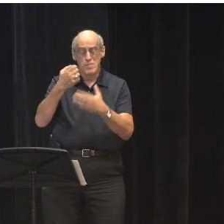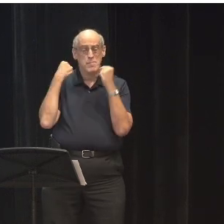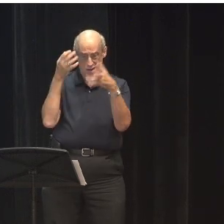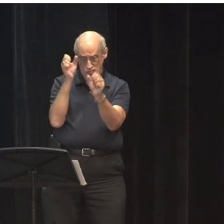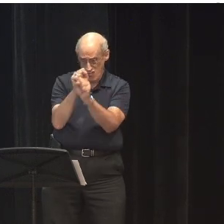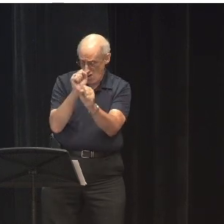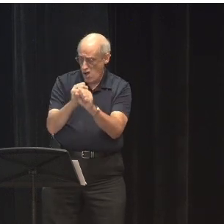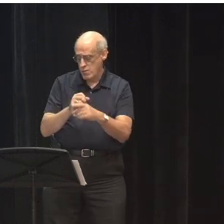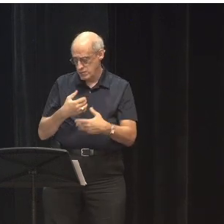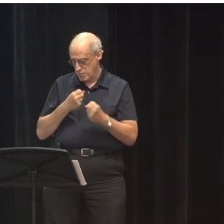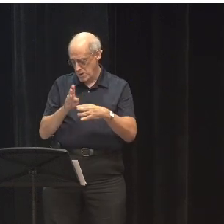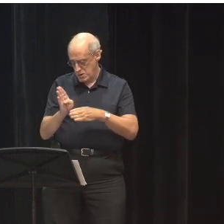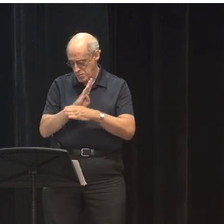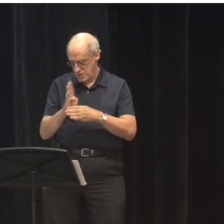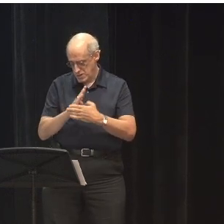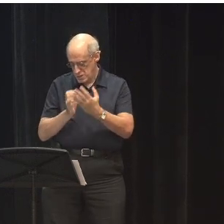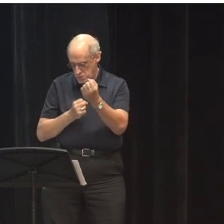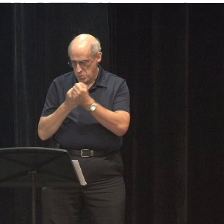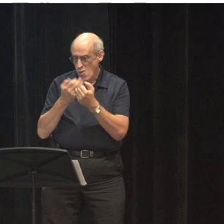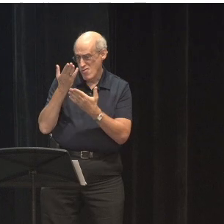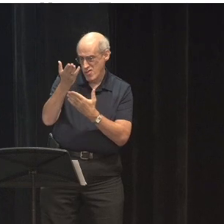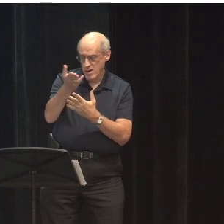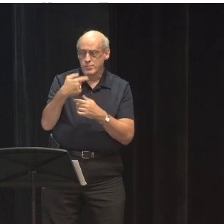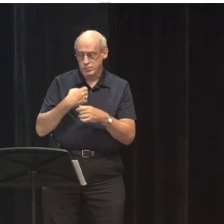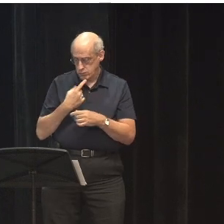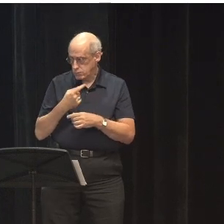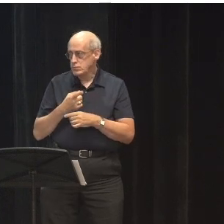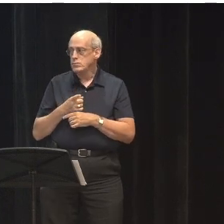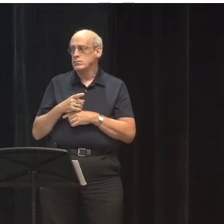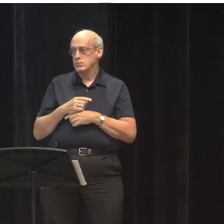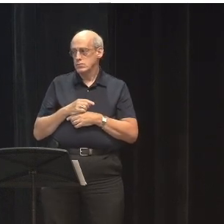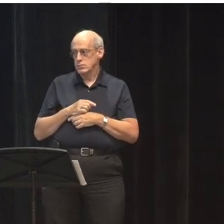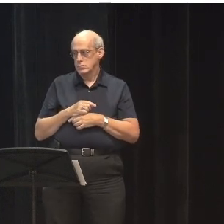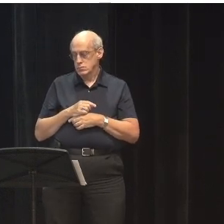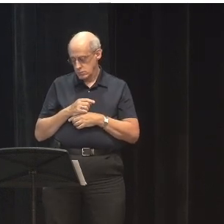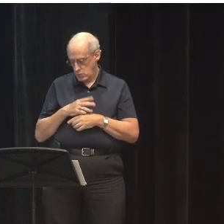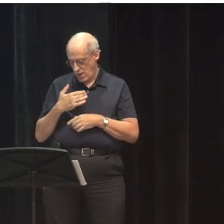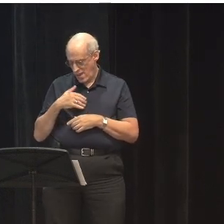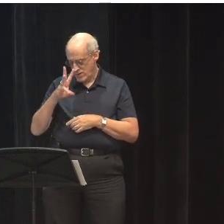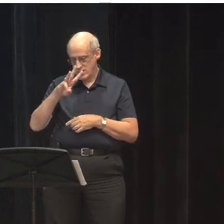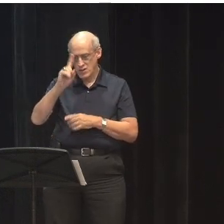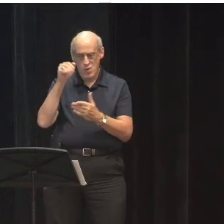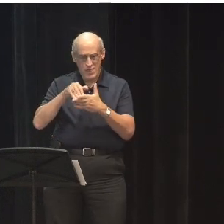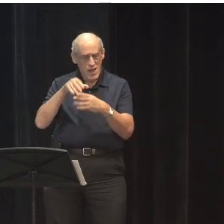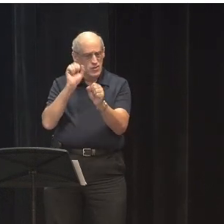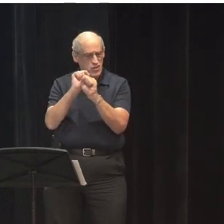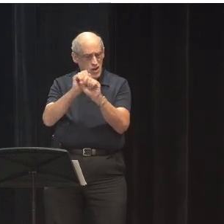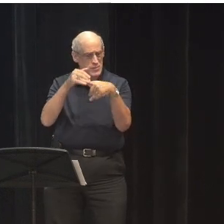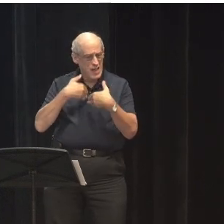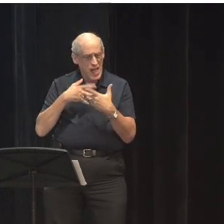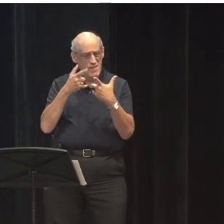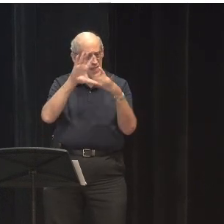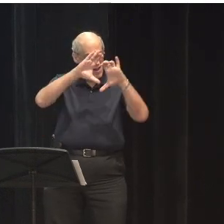large commercial core within Battery Park City and the upland areas, 61,000 jobs. The equivalent